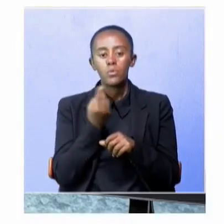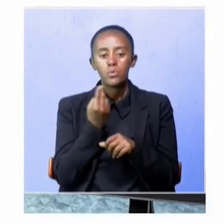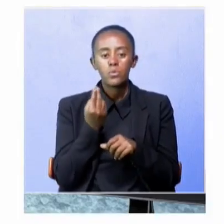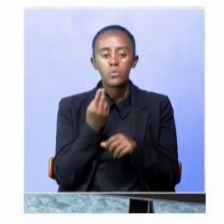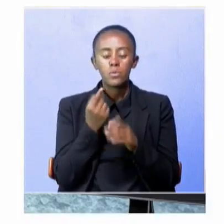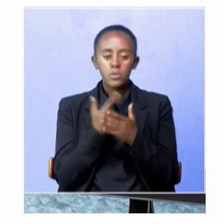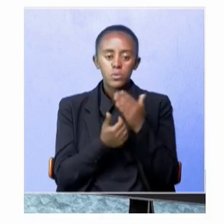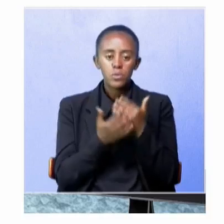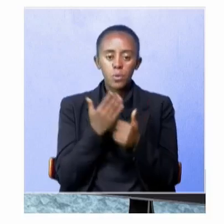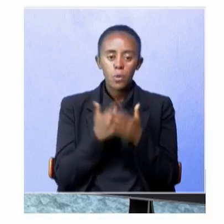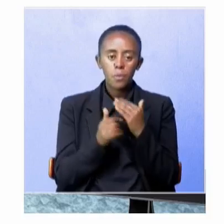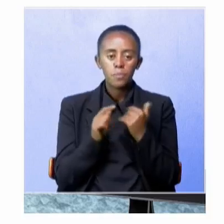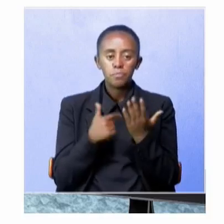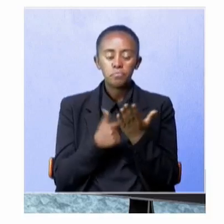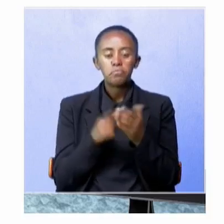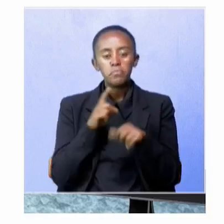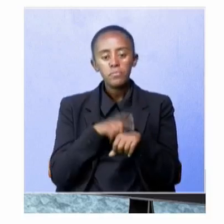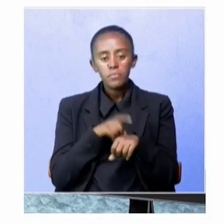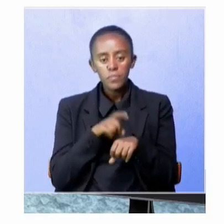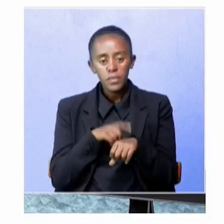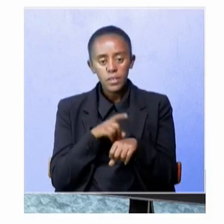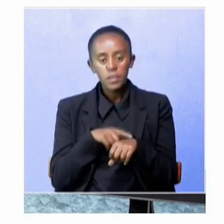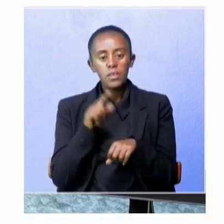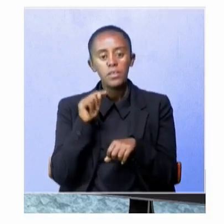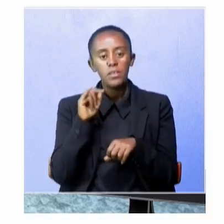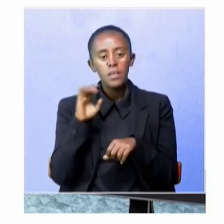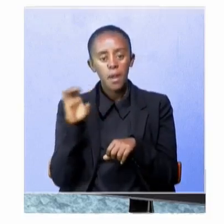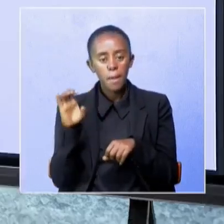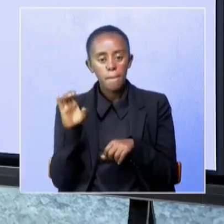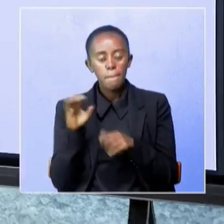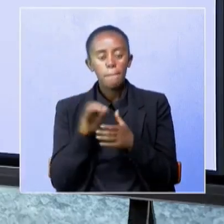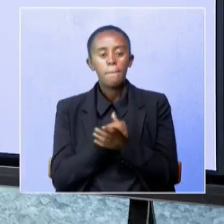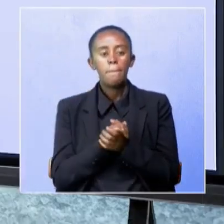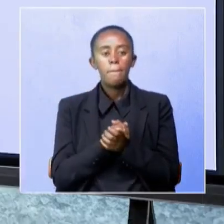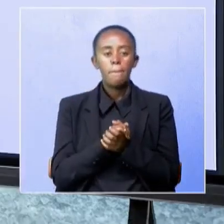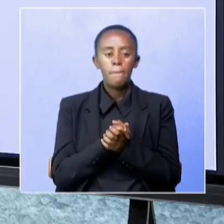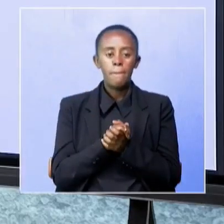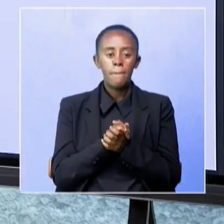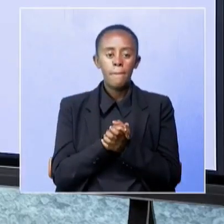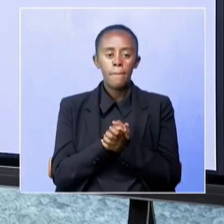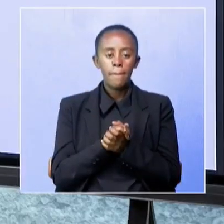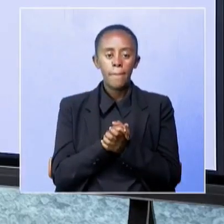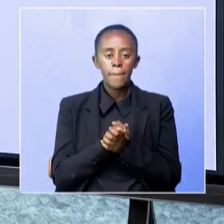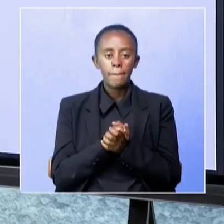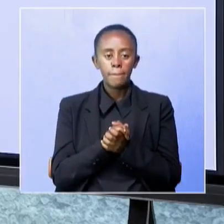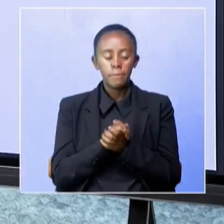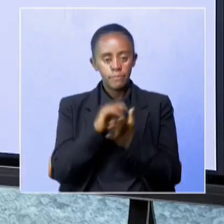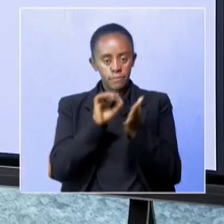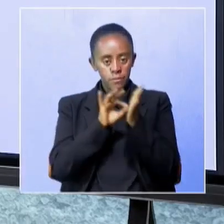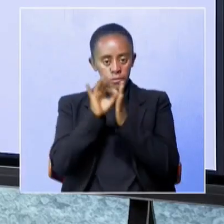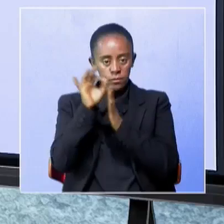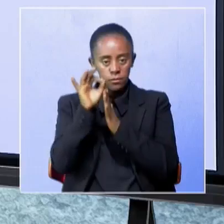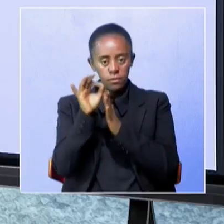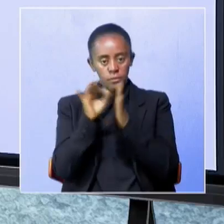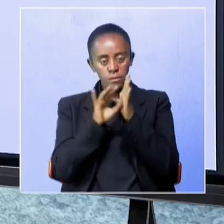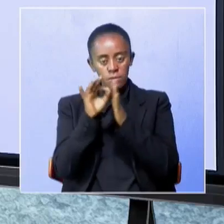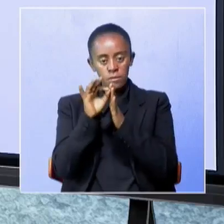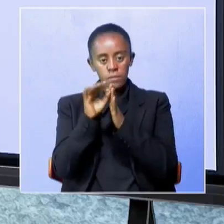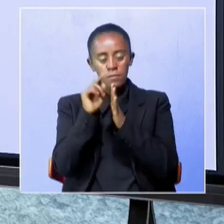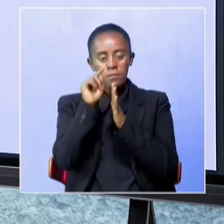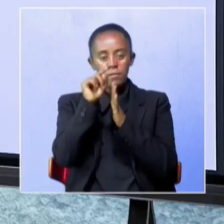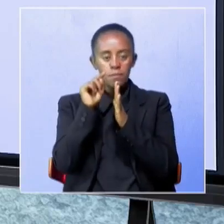to talk about time. In time, when we are writing the numbers, we use